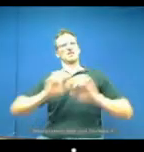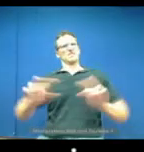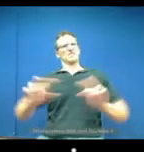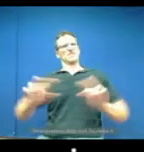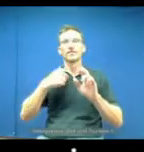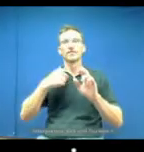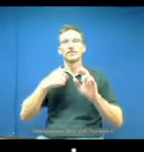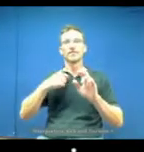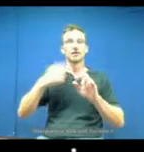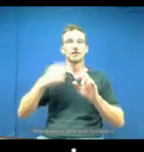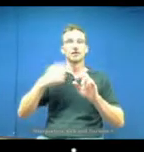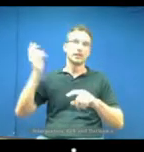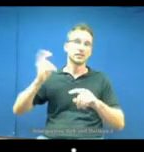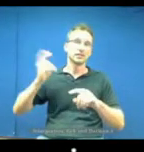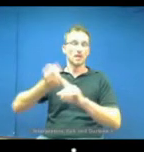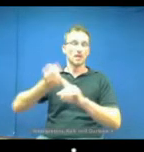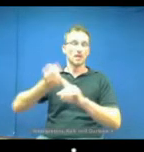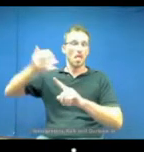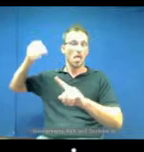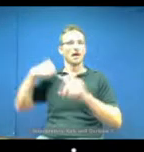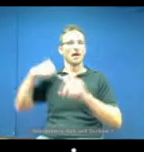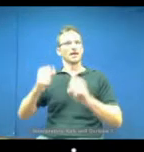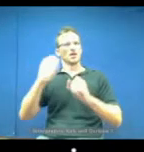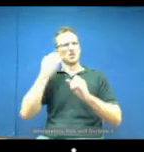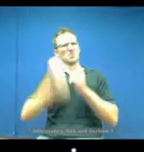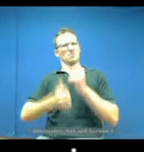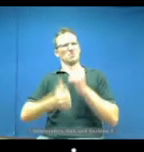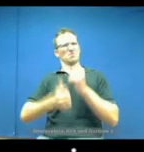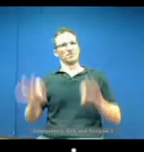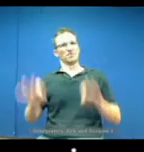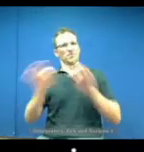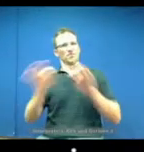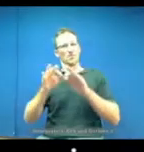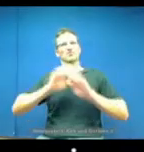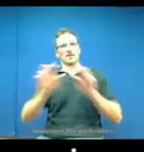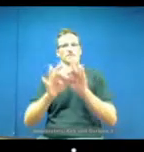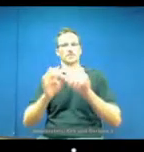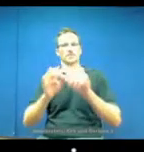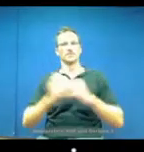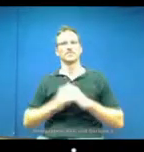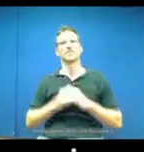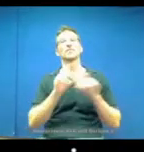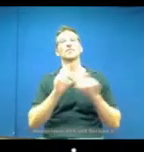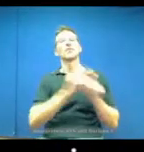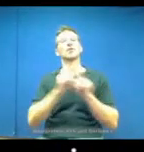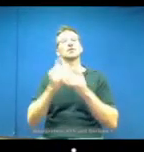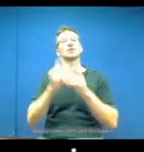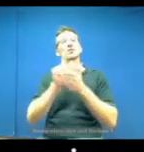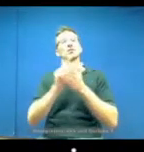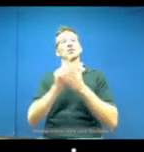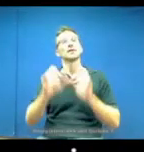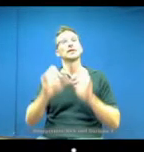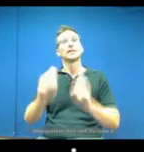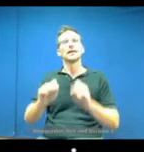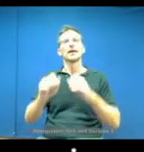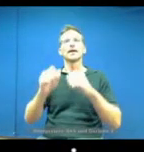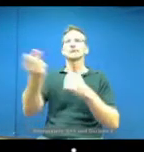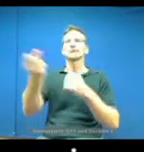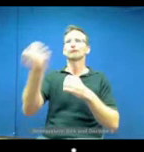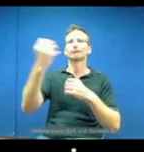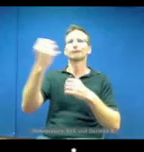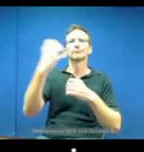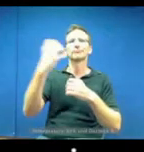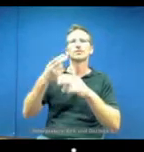dealing with on that day. And the attorney can also give you a factual overview, which will assist, in predicting